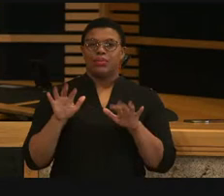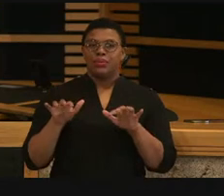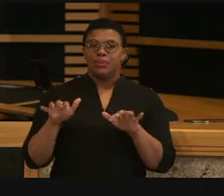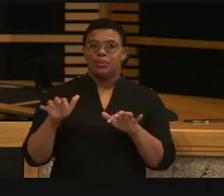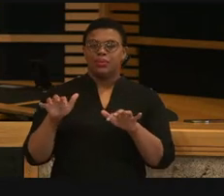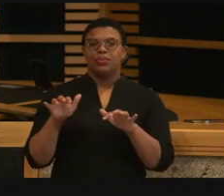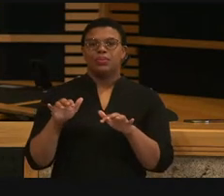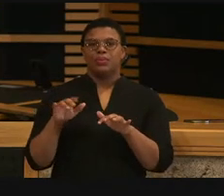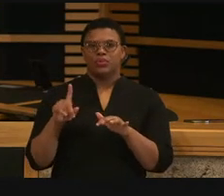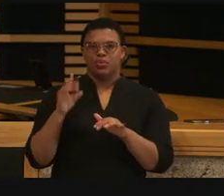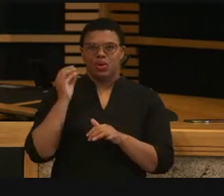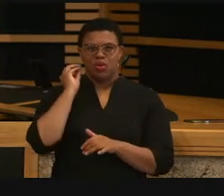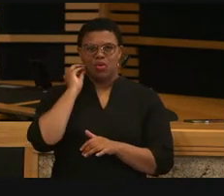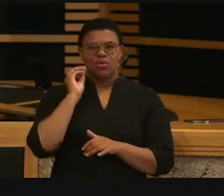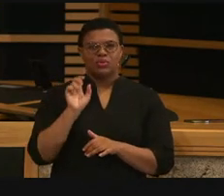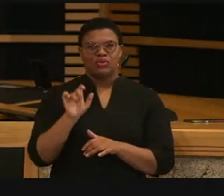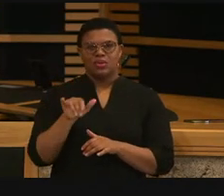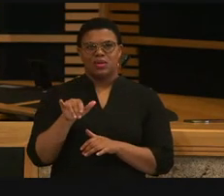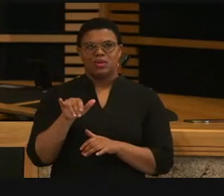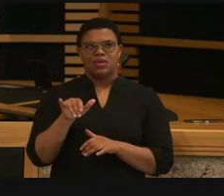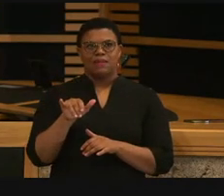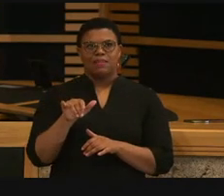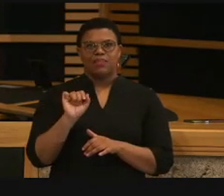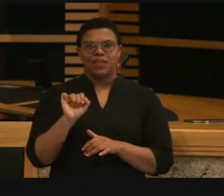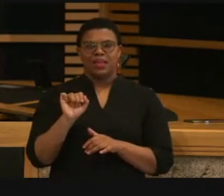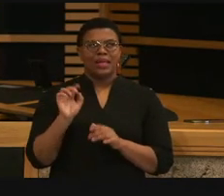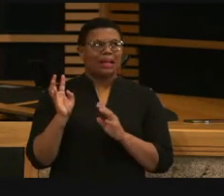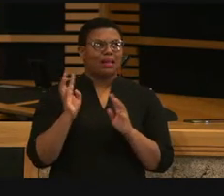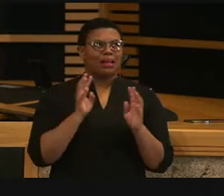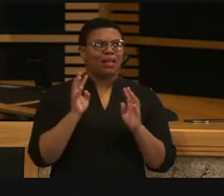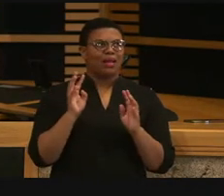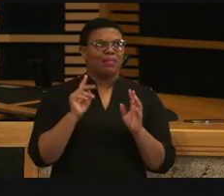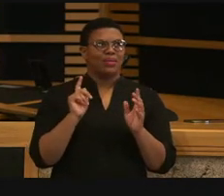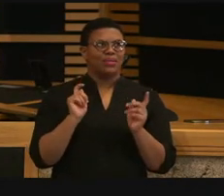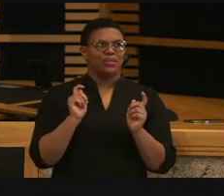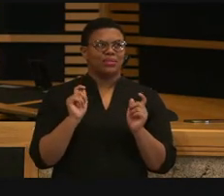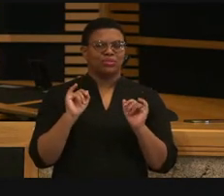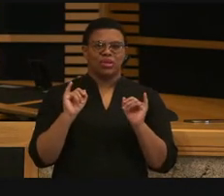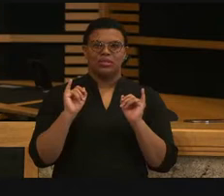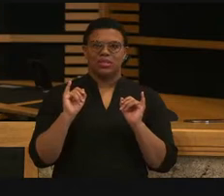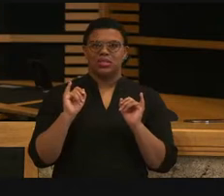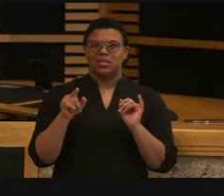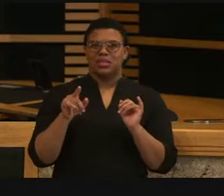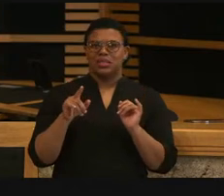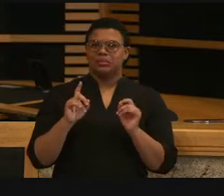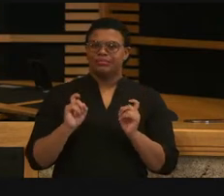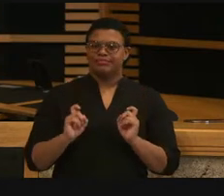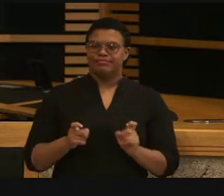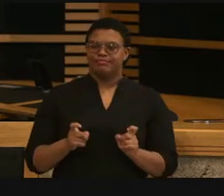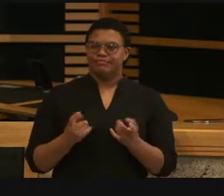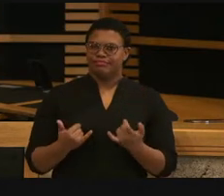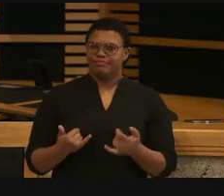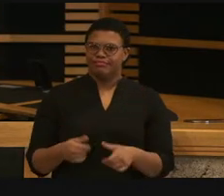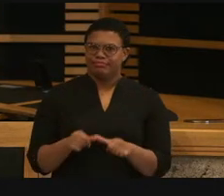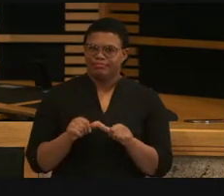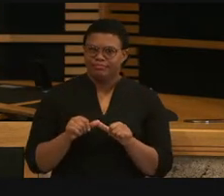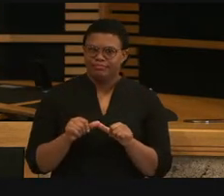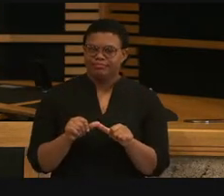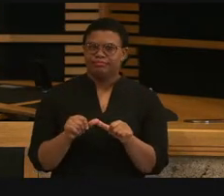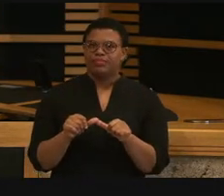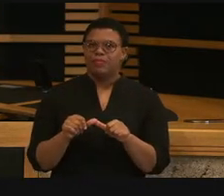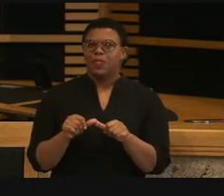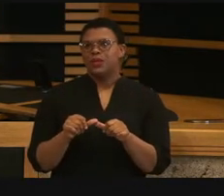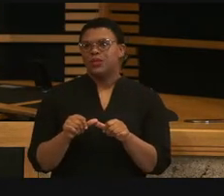and acknowledges the urgency of the climate crisis and the need for the immediate and sustained action to address